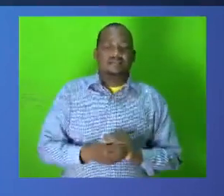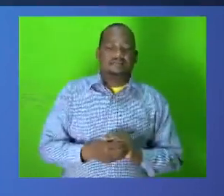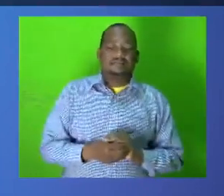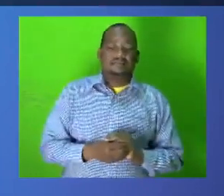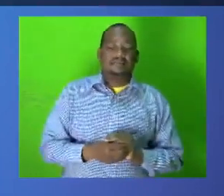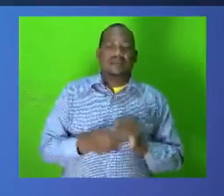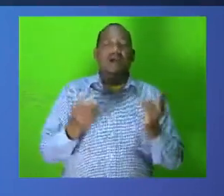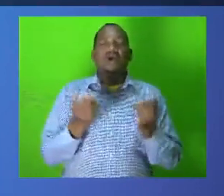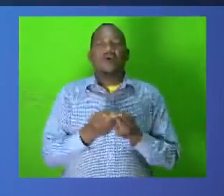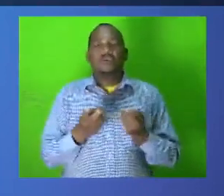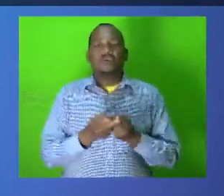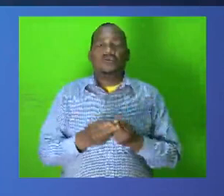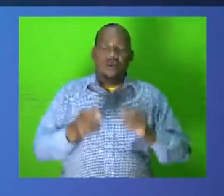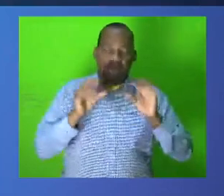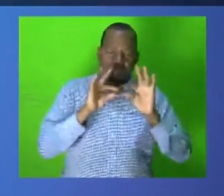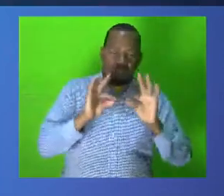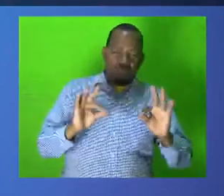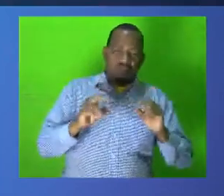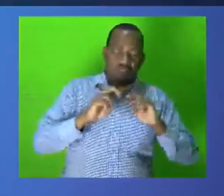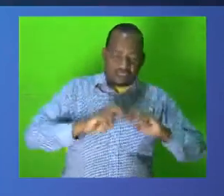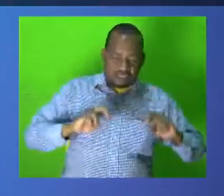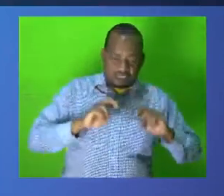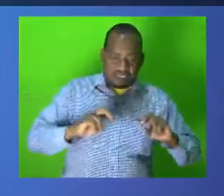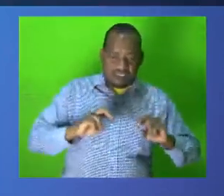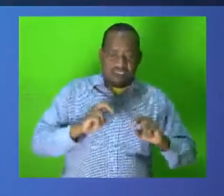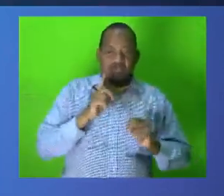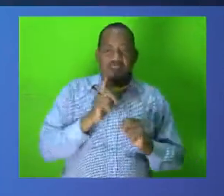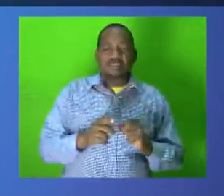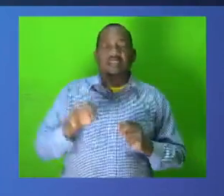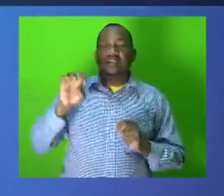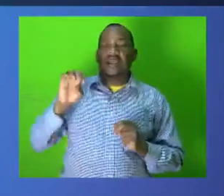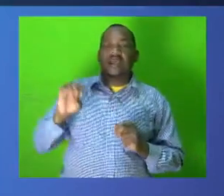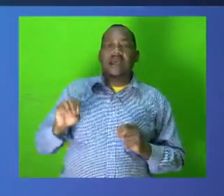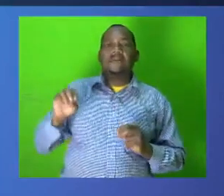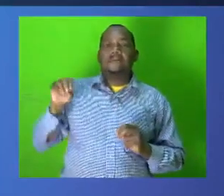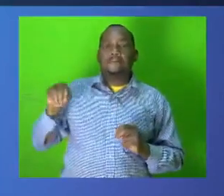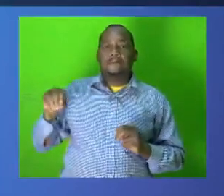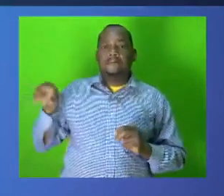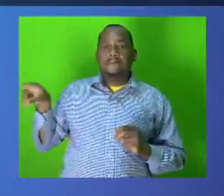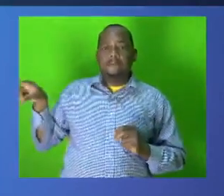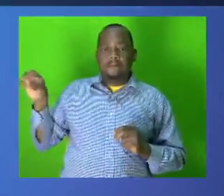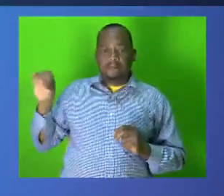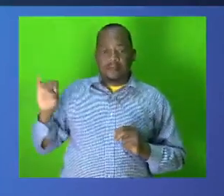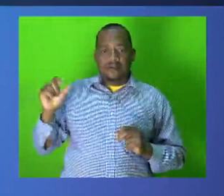Also, a good research is empirical, my student. It means the